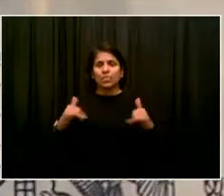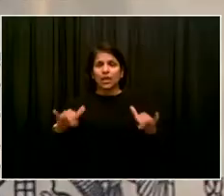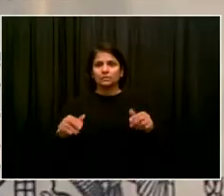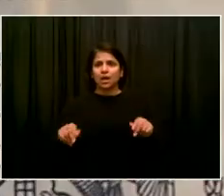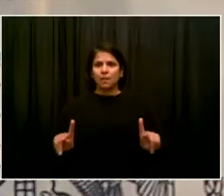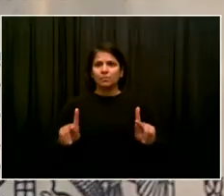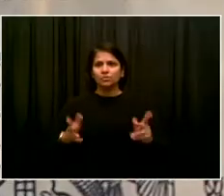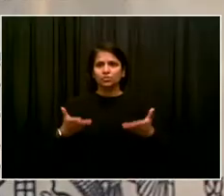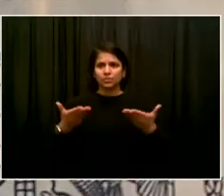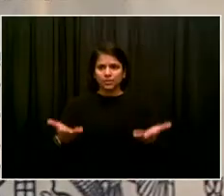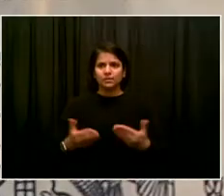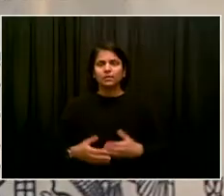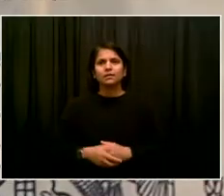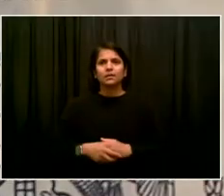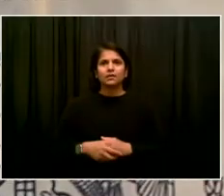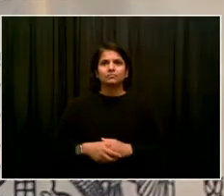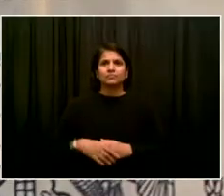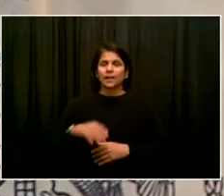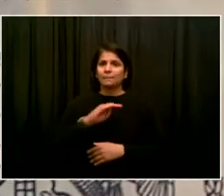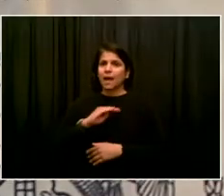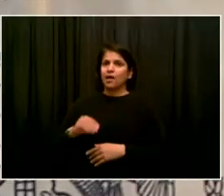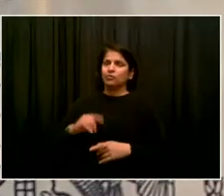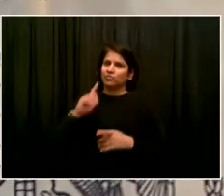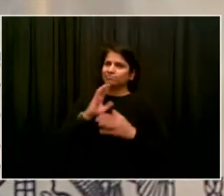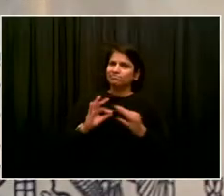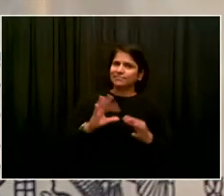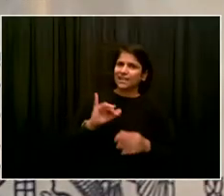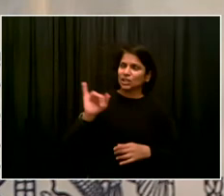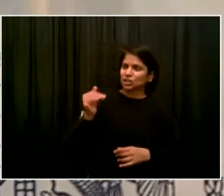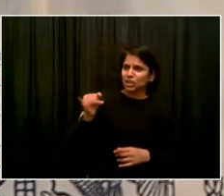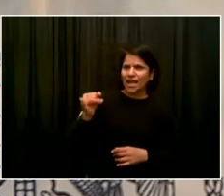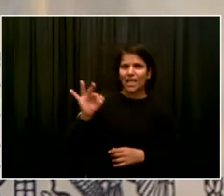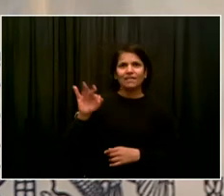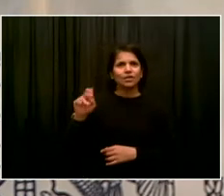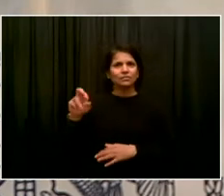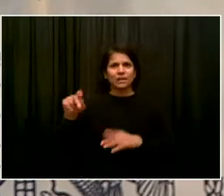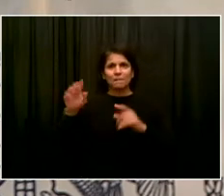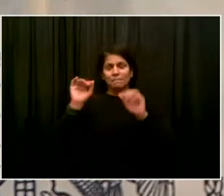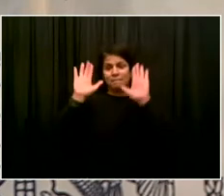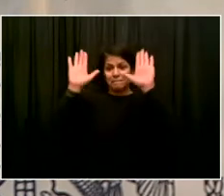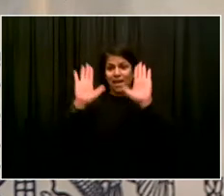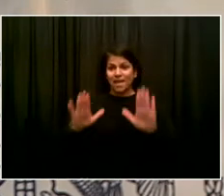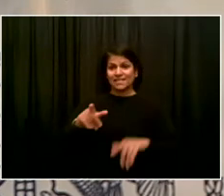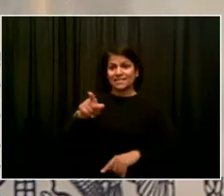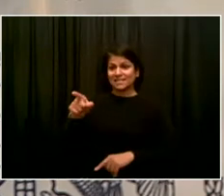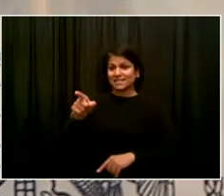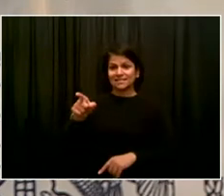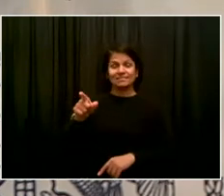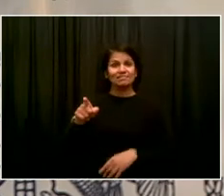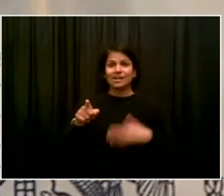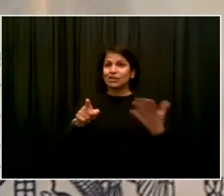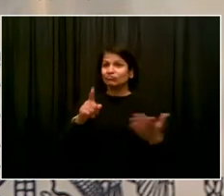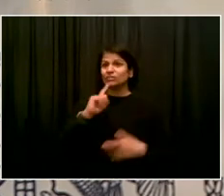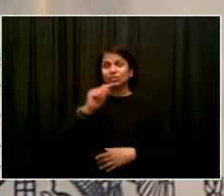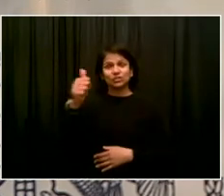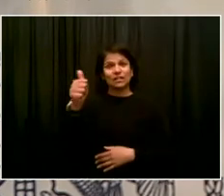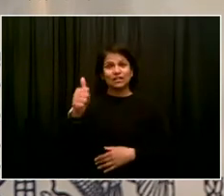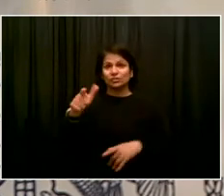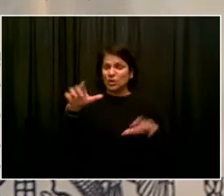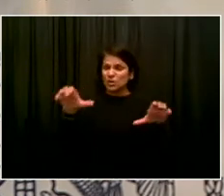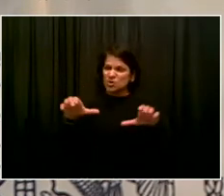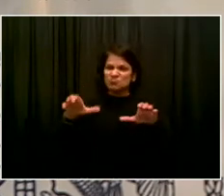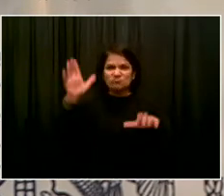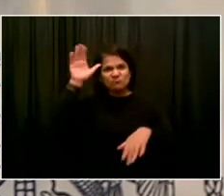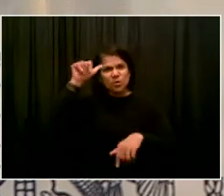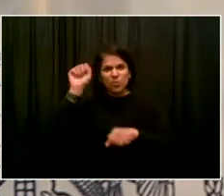Jennifer, you've done an absolutely amazing job, and you keep finding new and new ways to move the city forward,